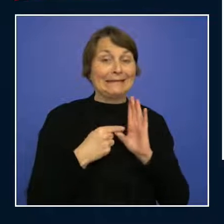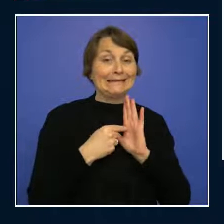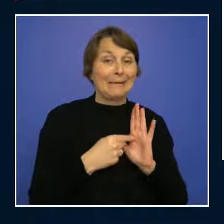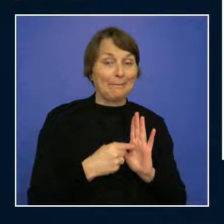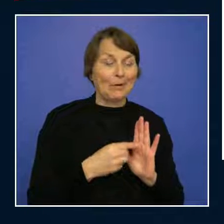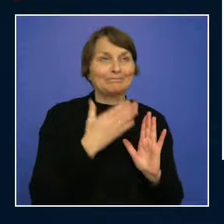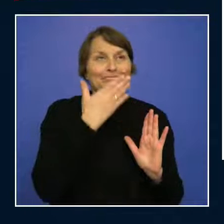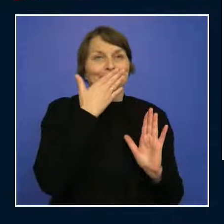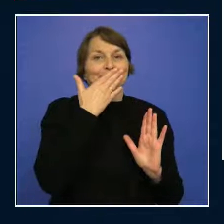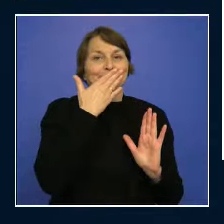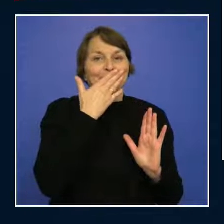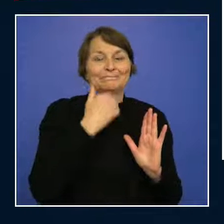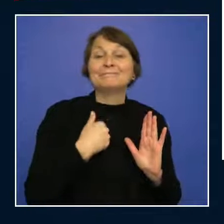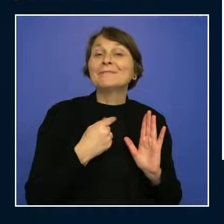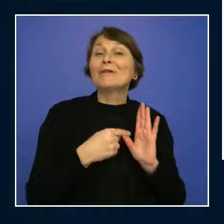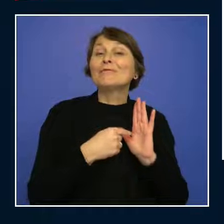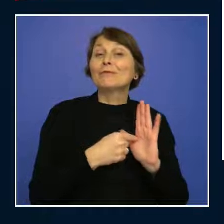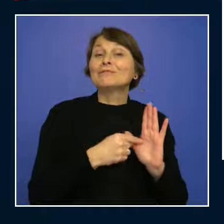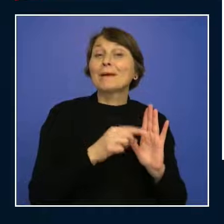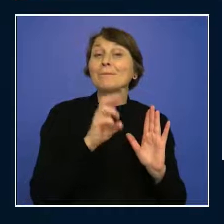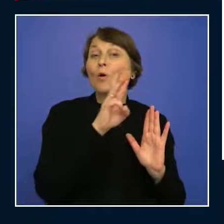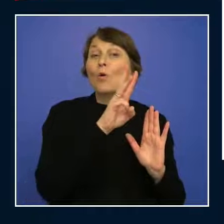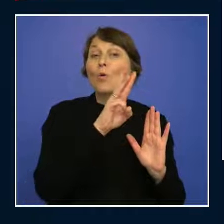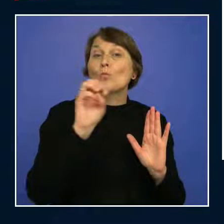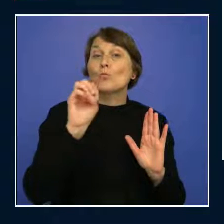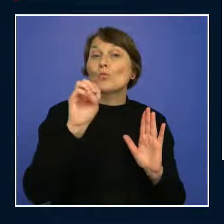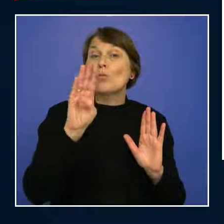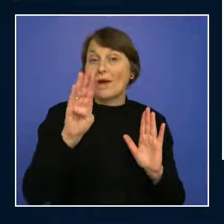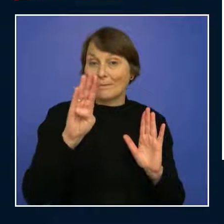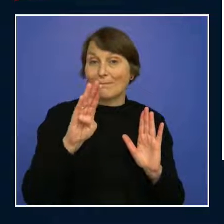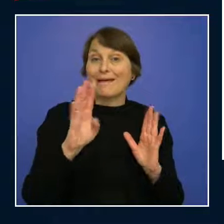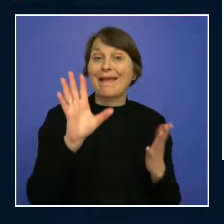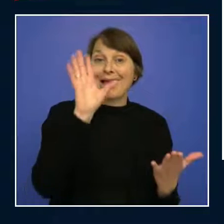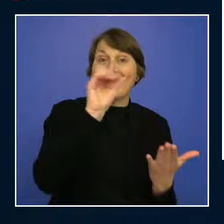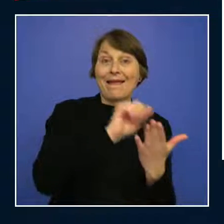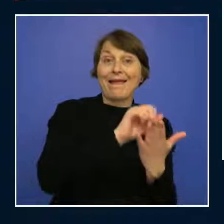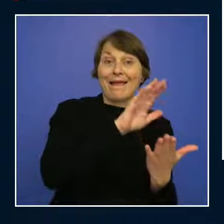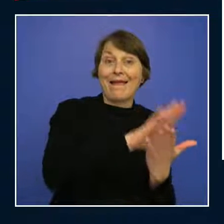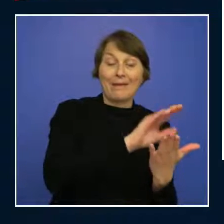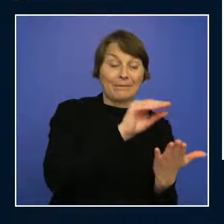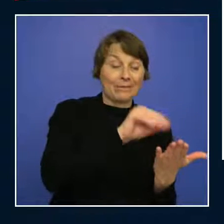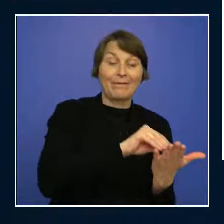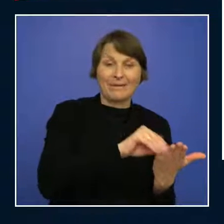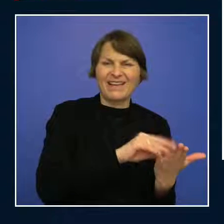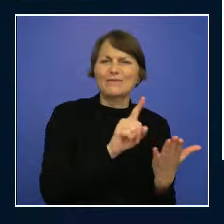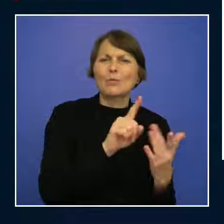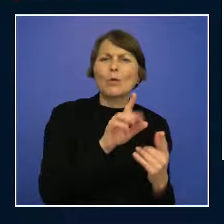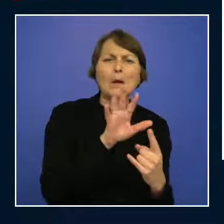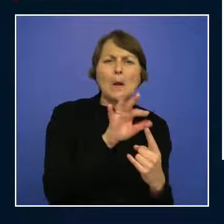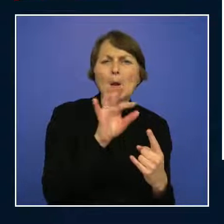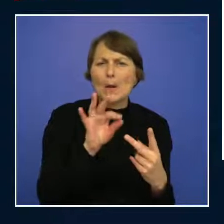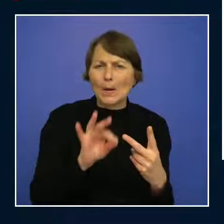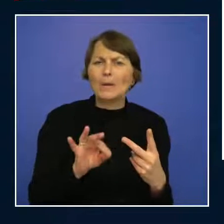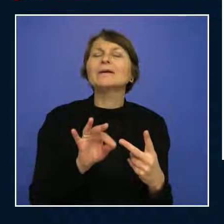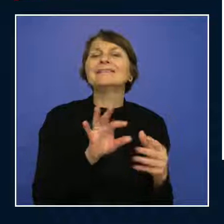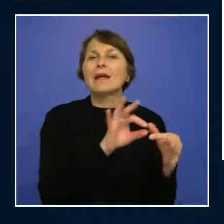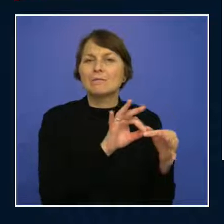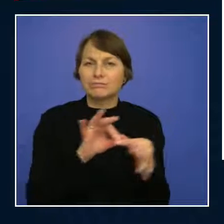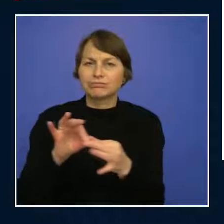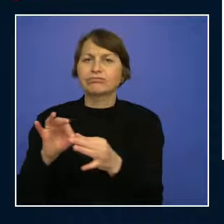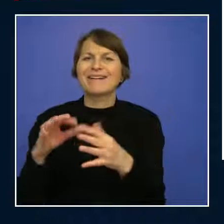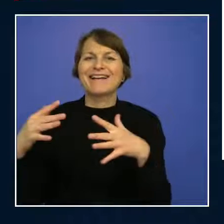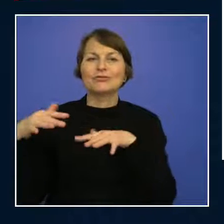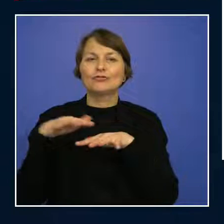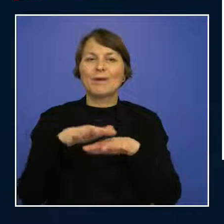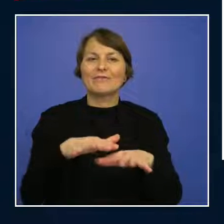web app, you set up a web app, there are only certain tiers that support Traffic Manager. So it has to be one of the production tiers. So I